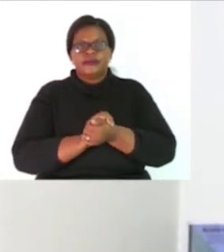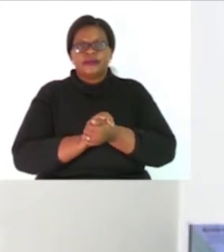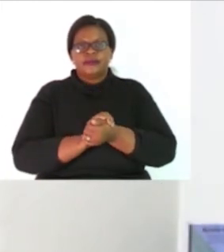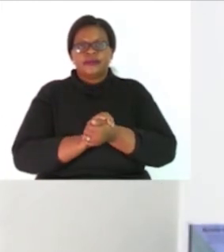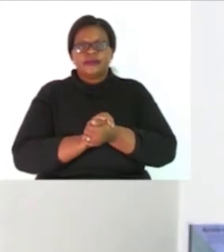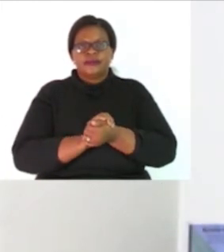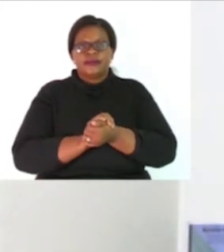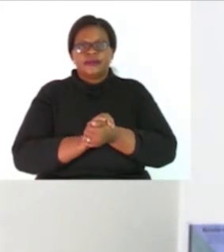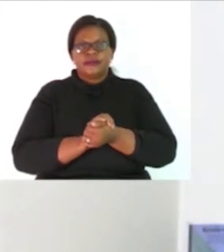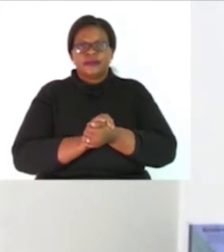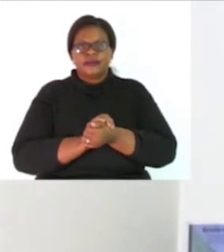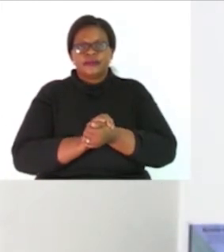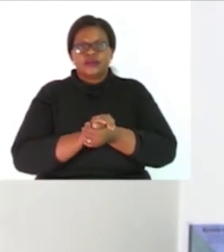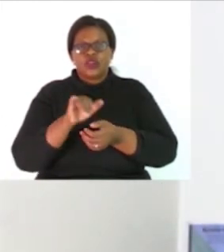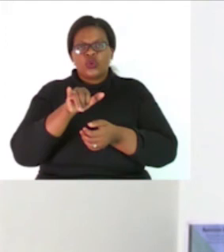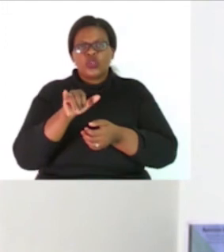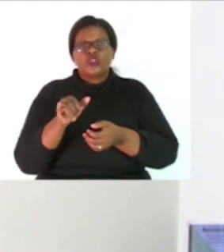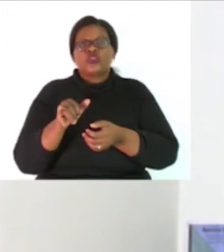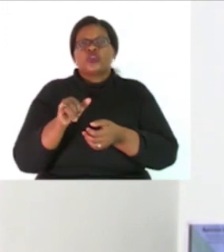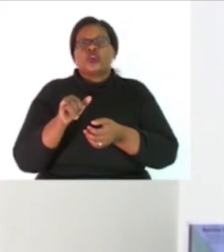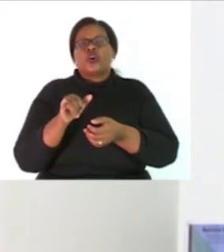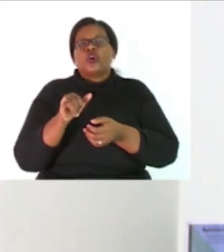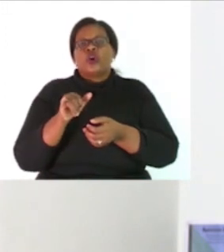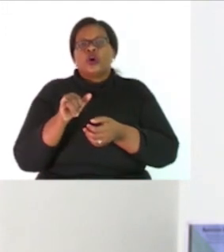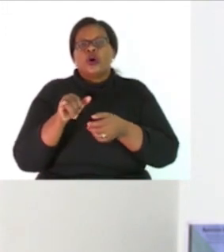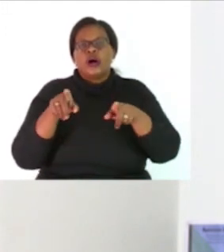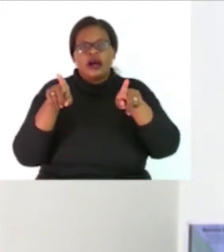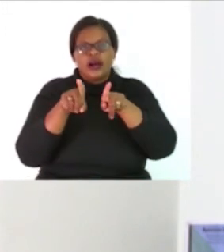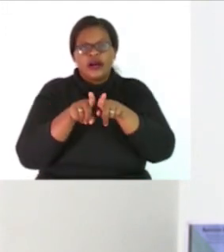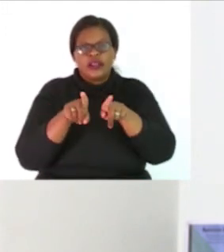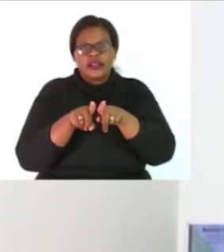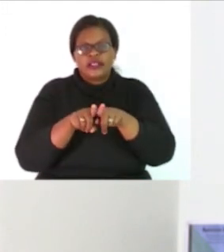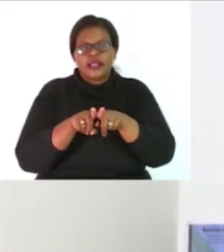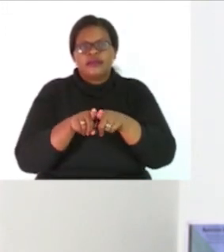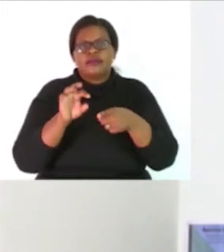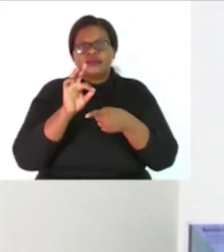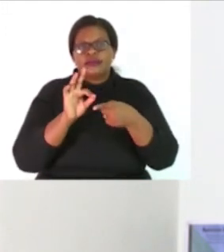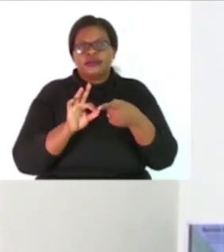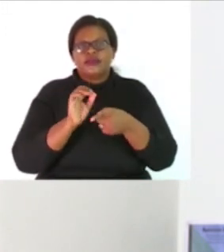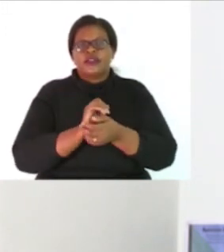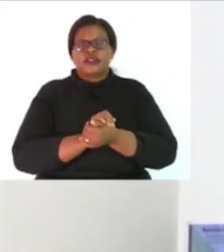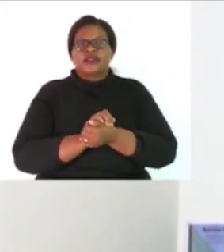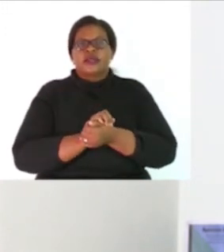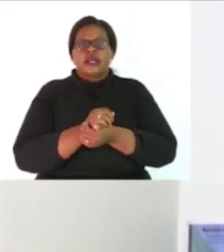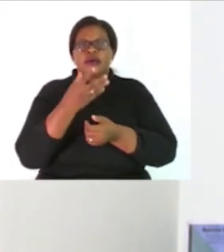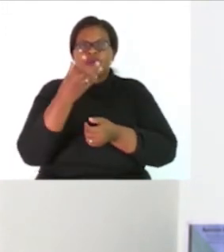here. Which of these factors are common? In other words, that appear here and also